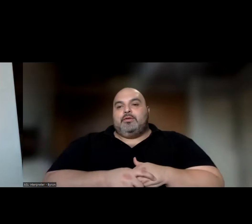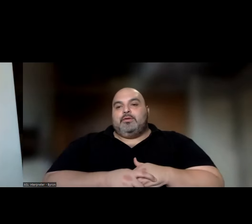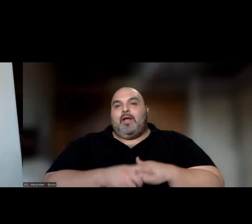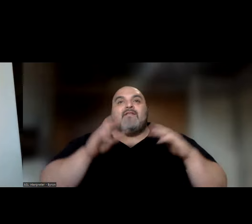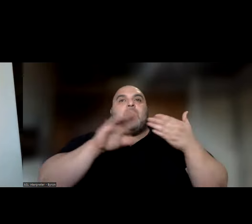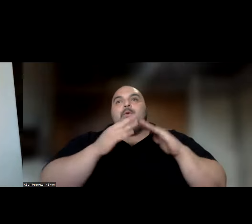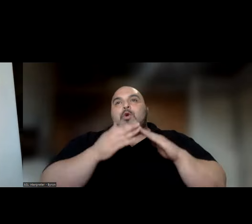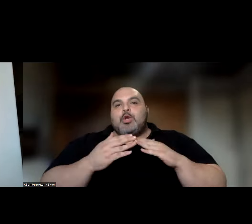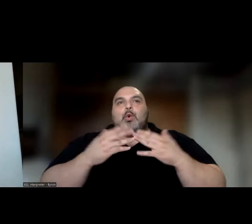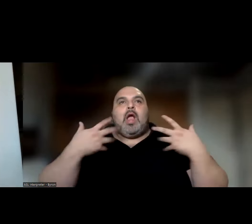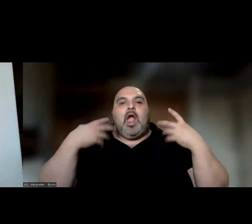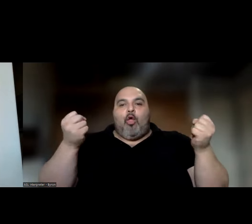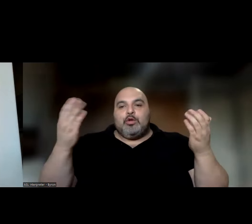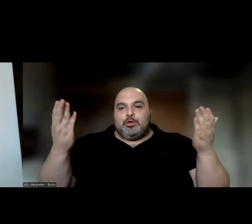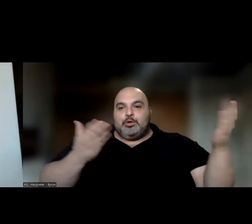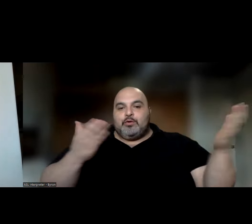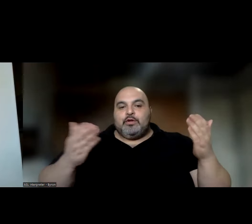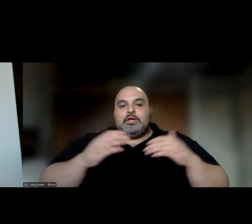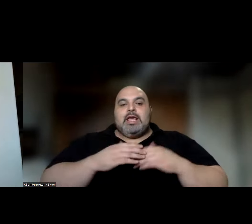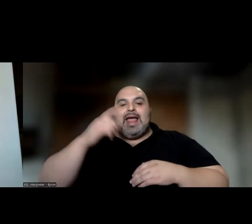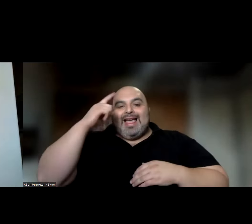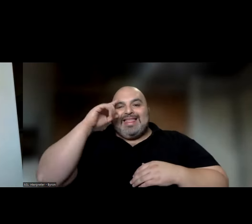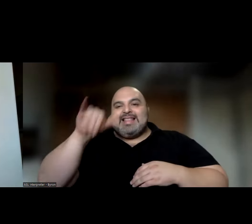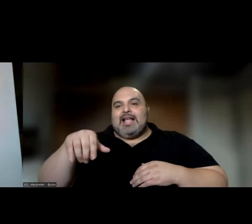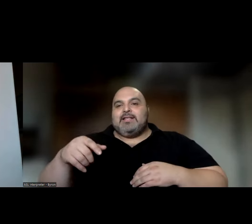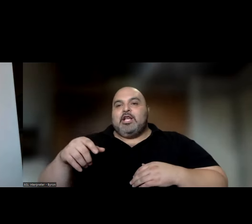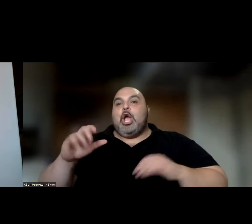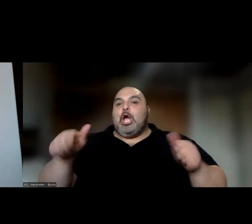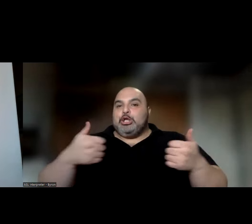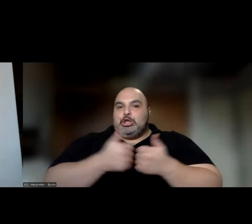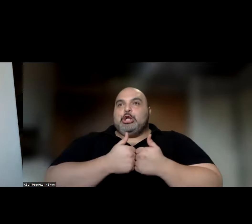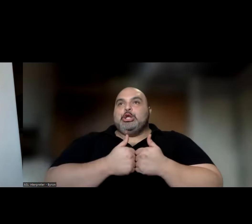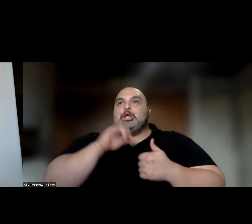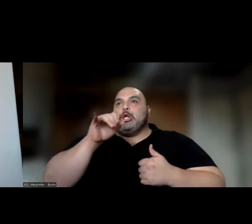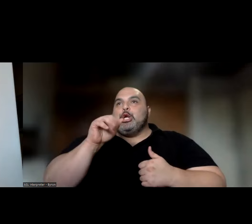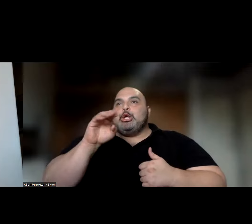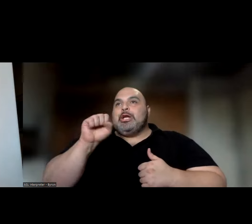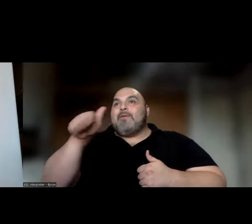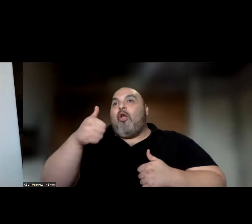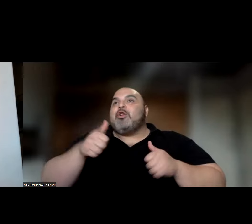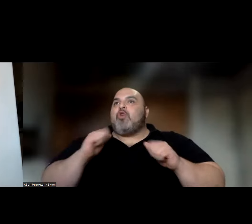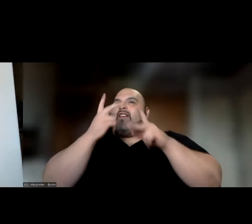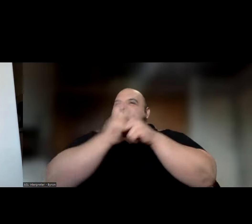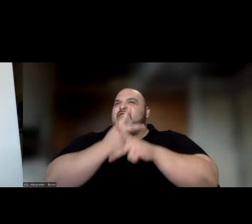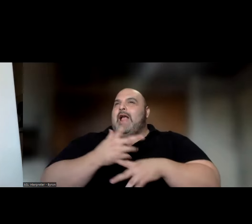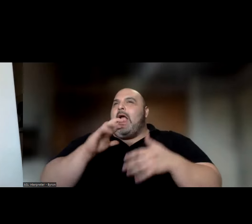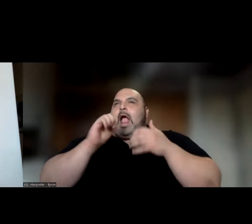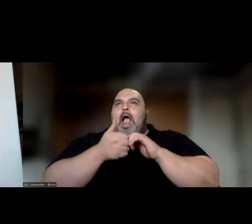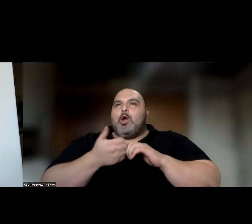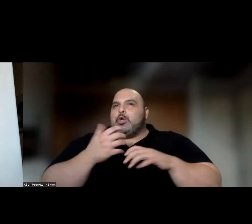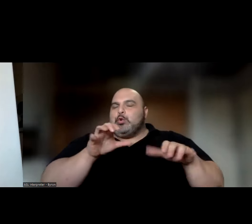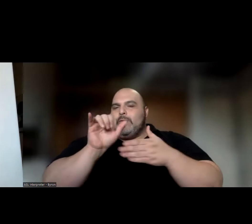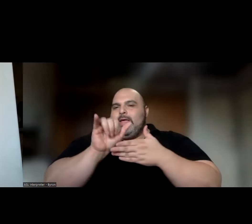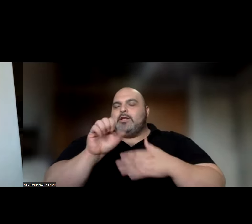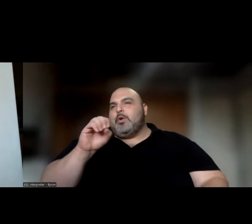community health services. And I think that's one of the challenges that James and others are trying to figure out. How do you do